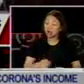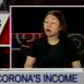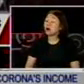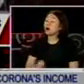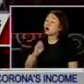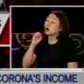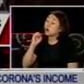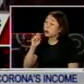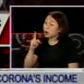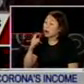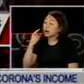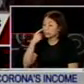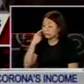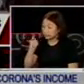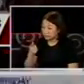So,